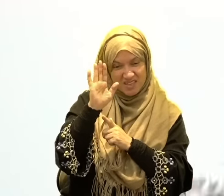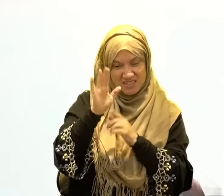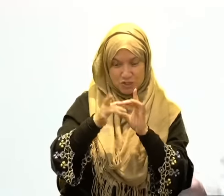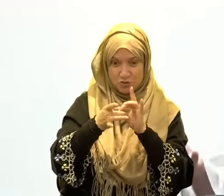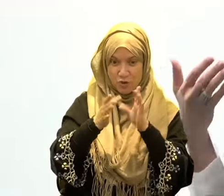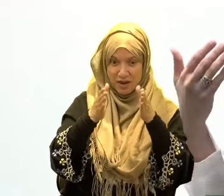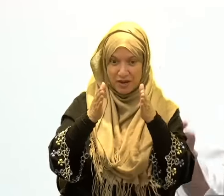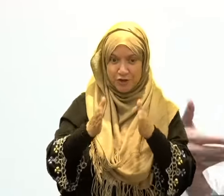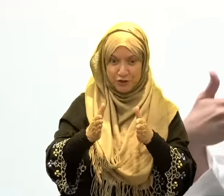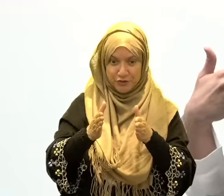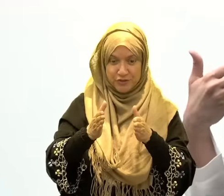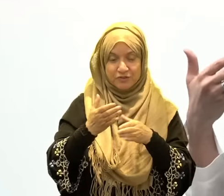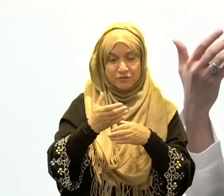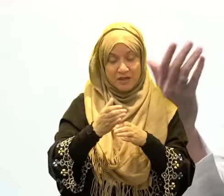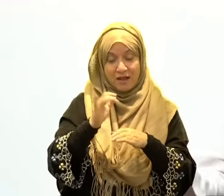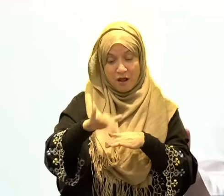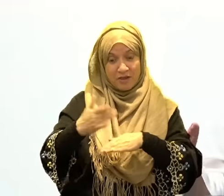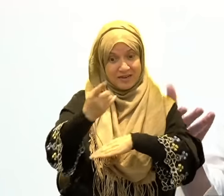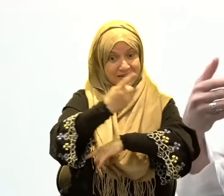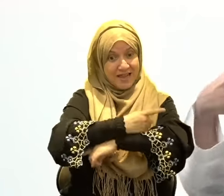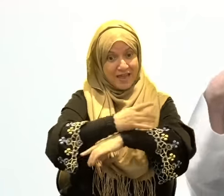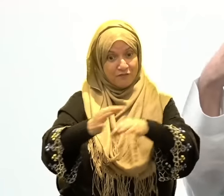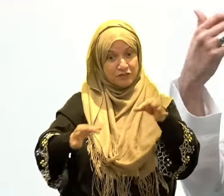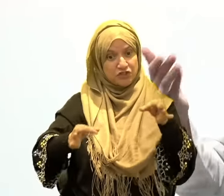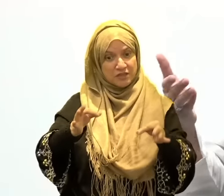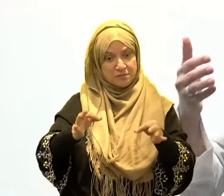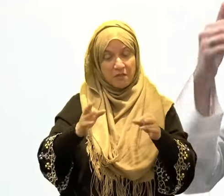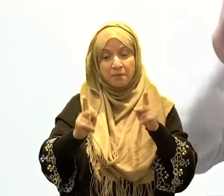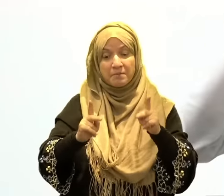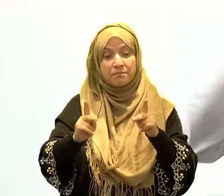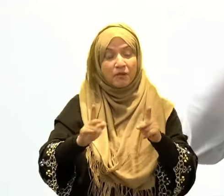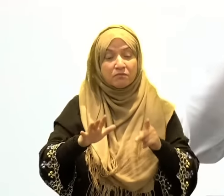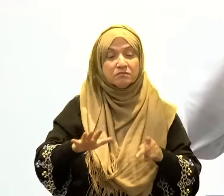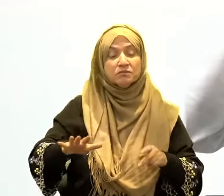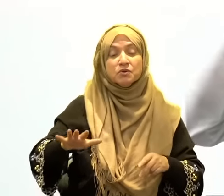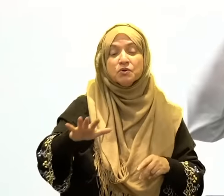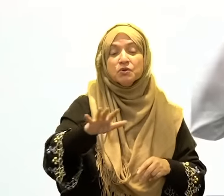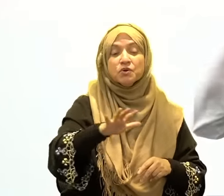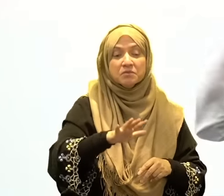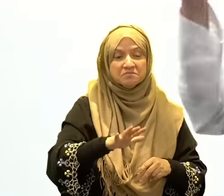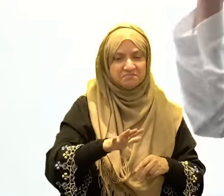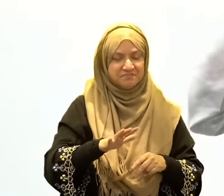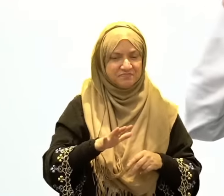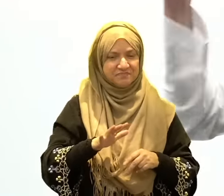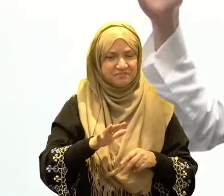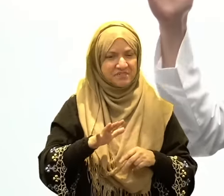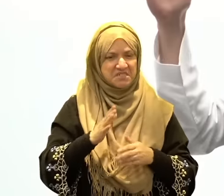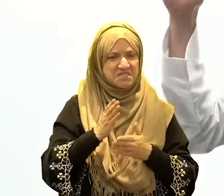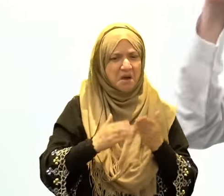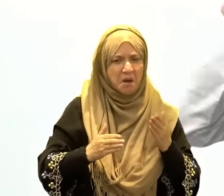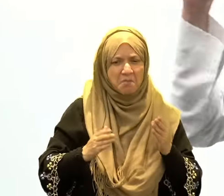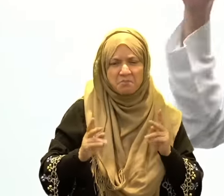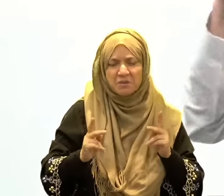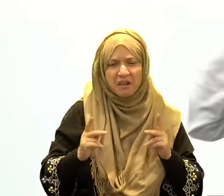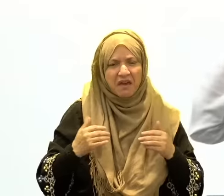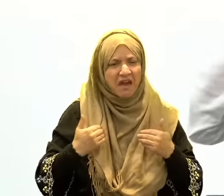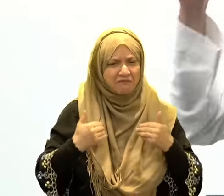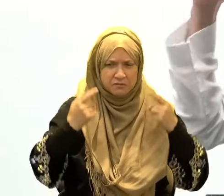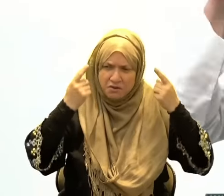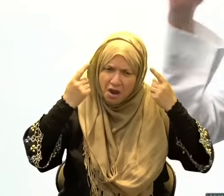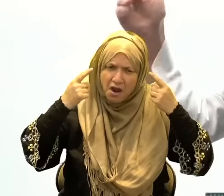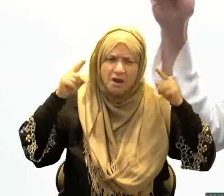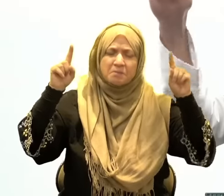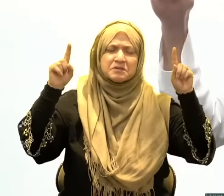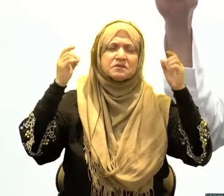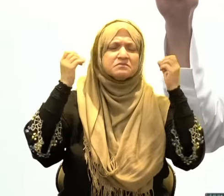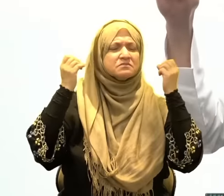their accomplishments, their qualities that yield accomplishments, their people that did things, starting with the righteous judge, right? The person who was a